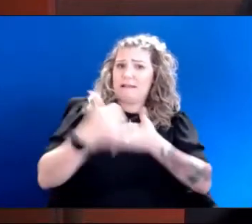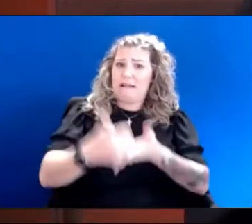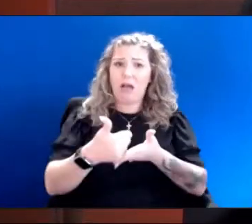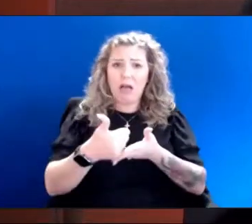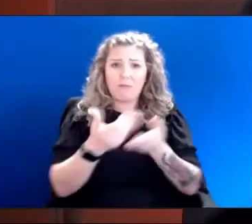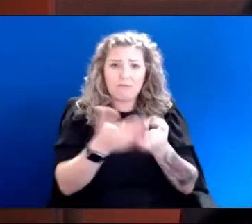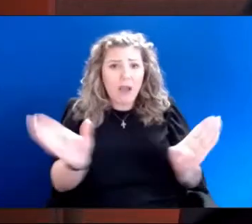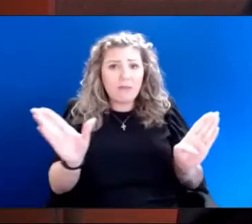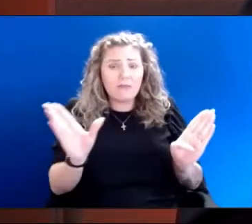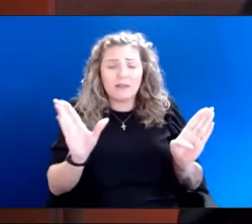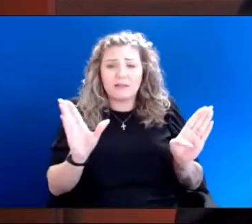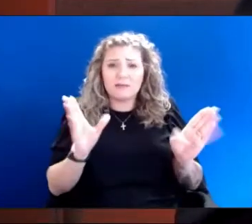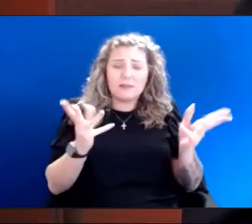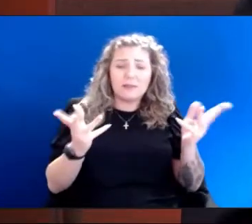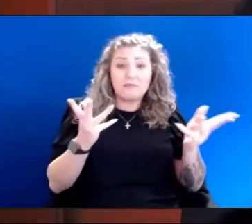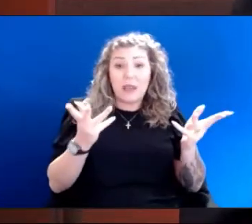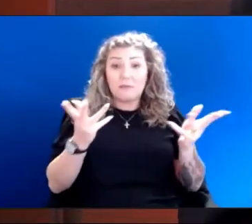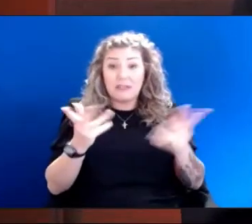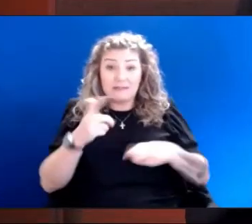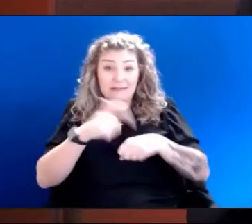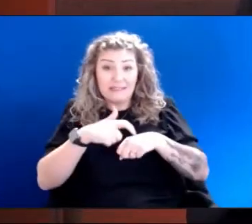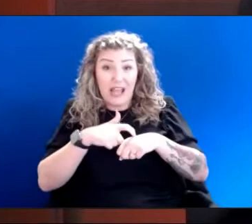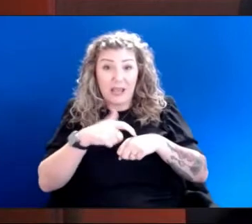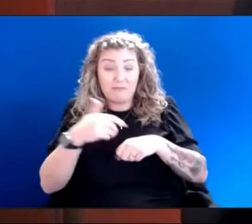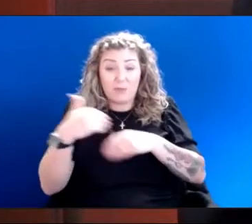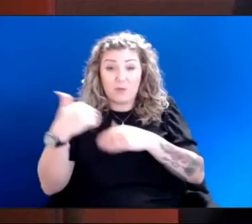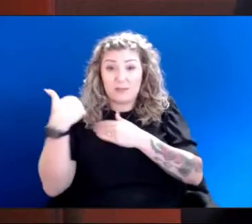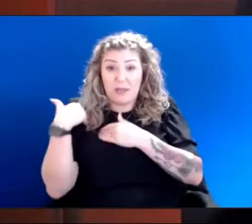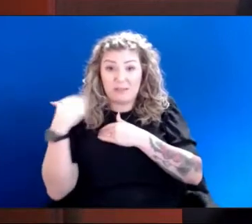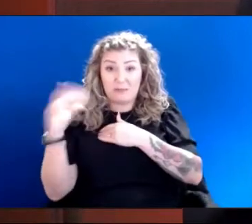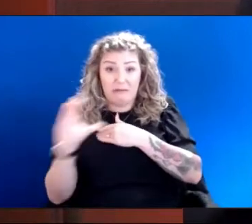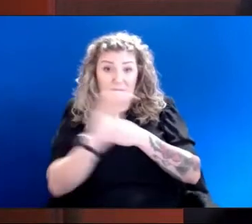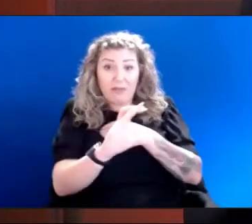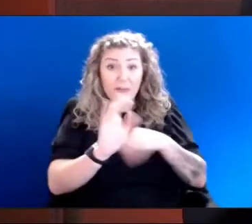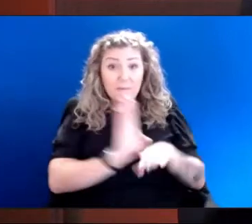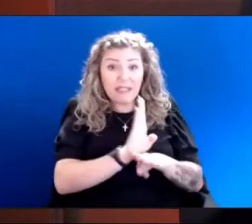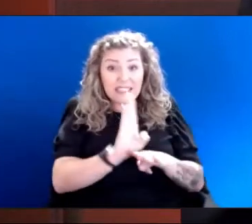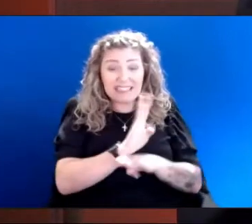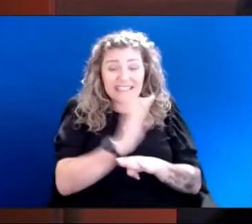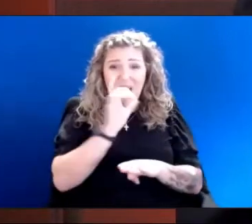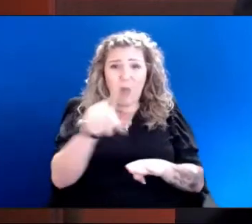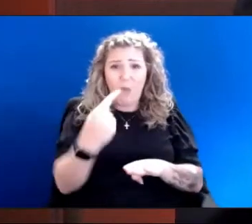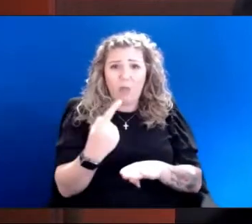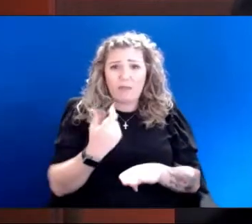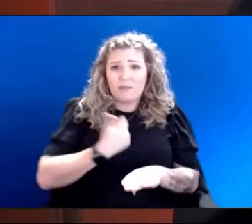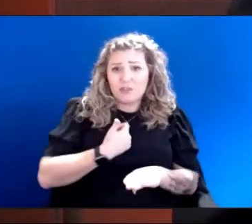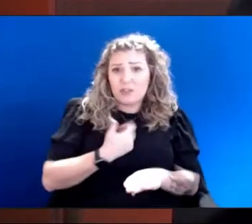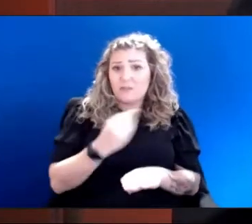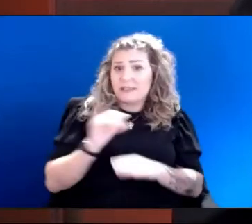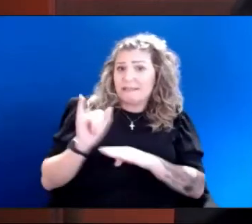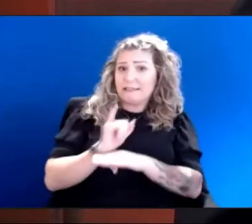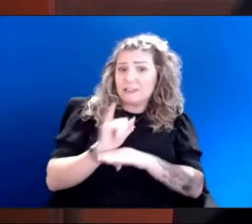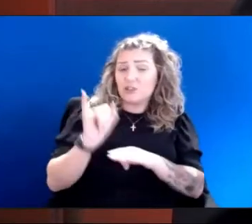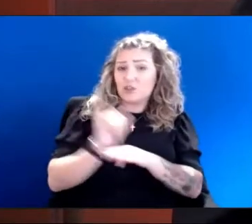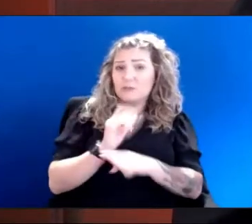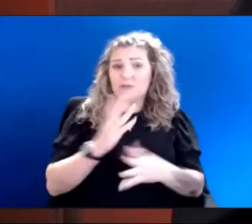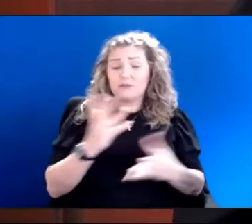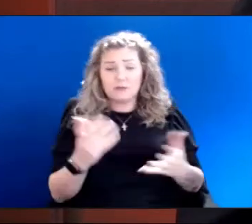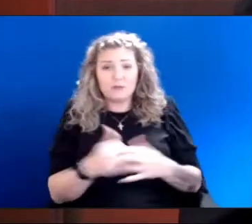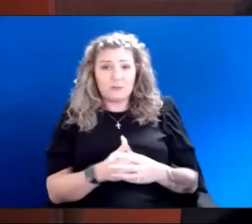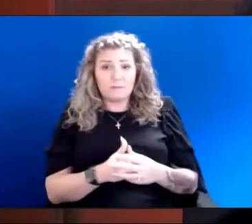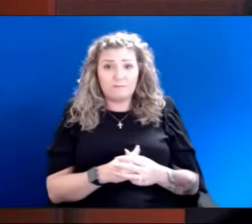it's time to put responsibility on the businesses instead of just on ourselves and on the industries and systemic issues.